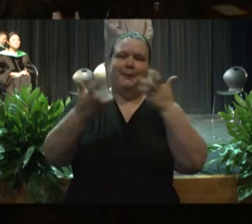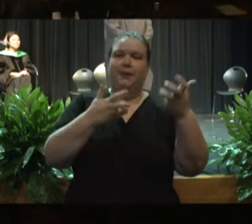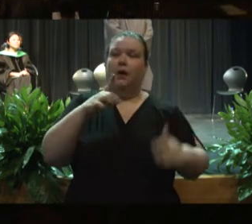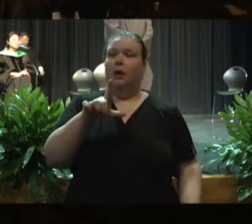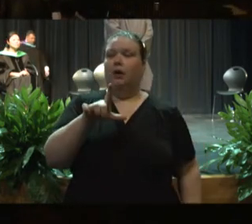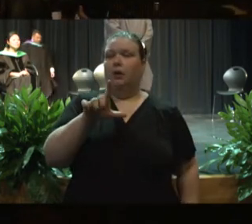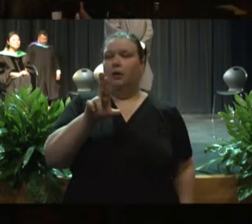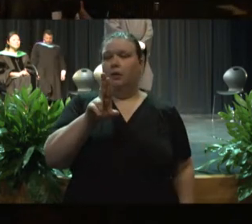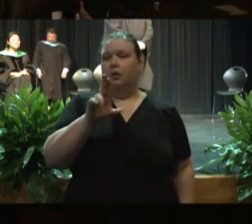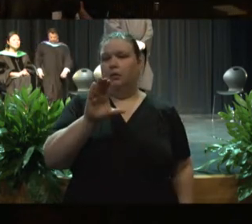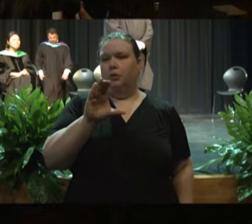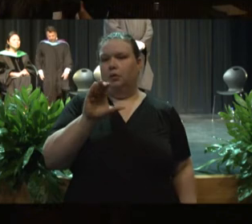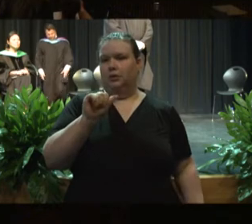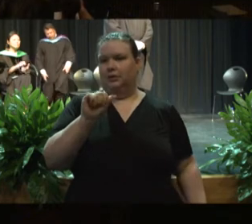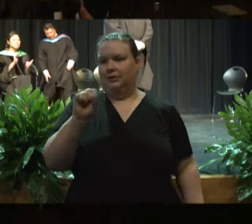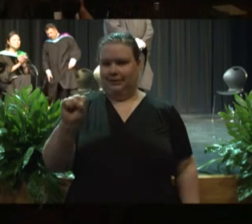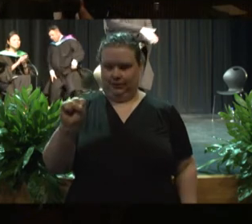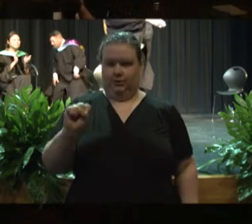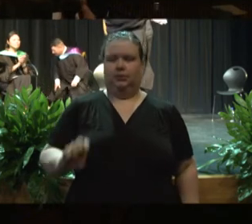Patrick Emmanuel Lucas.